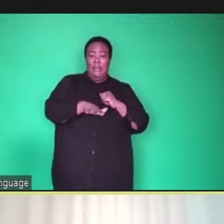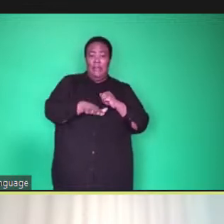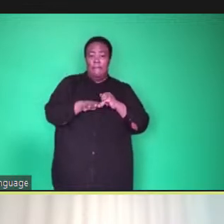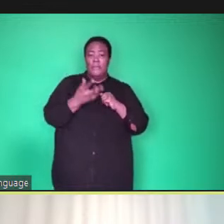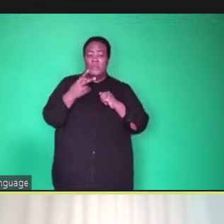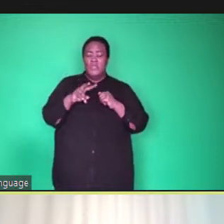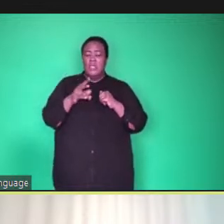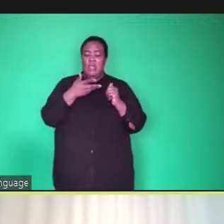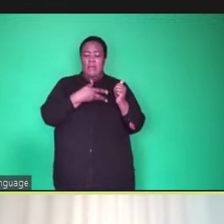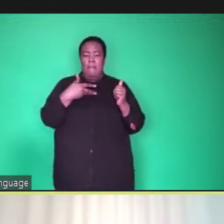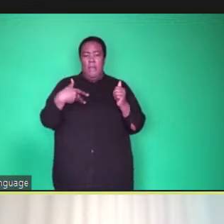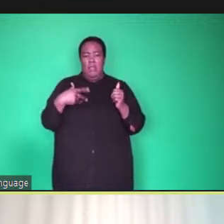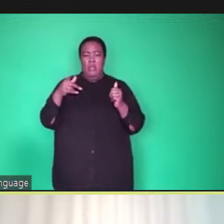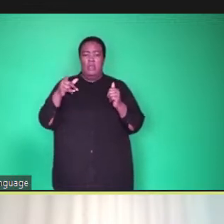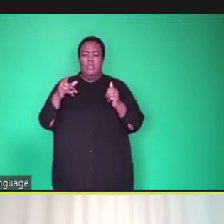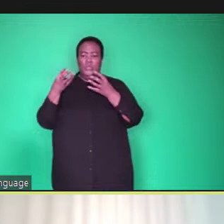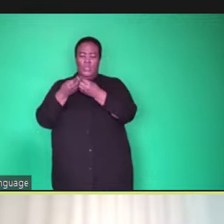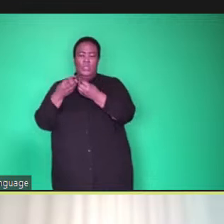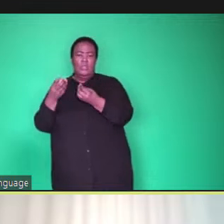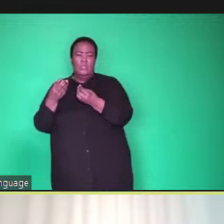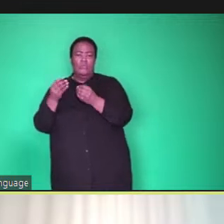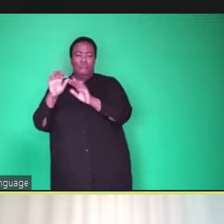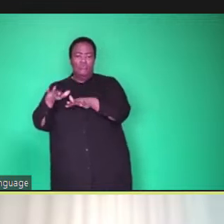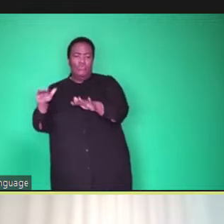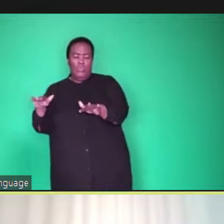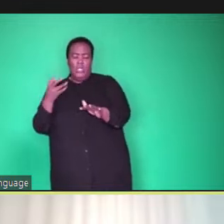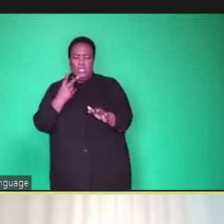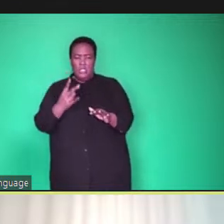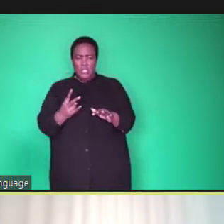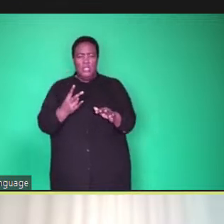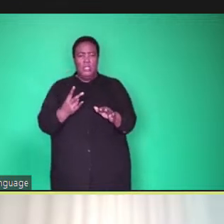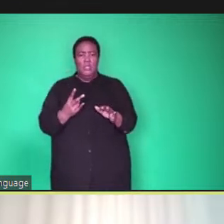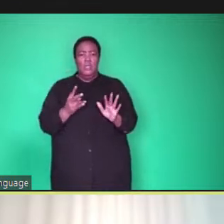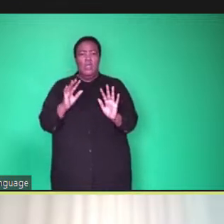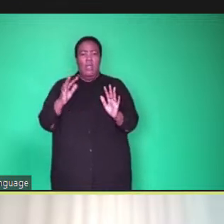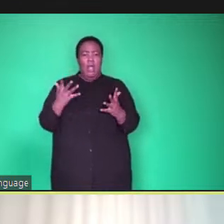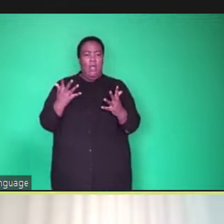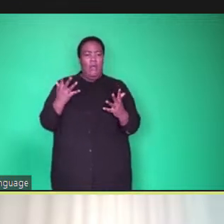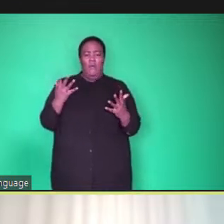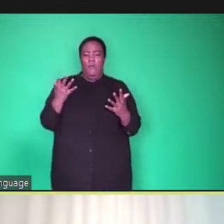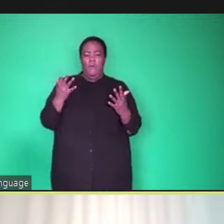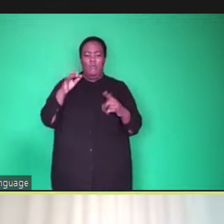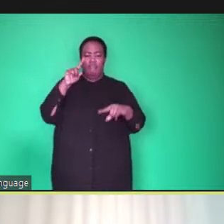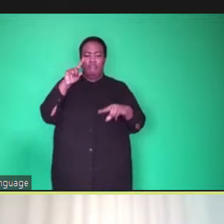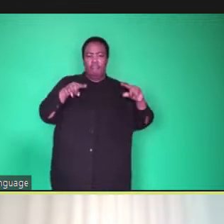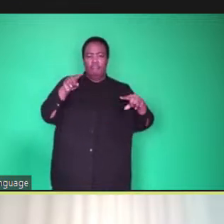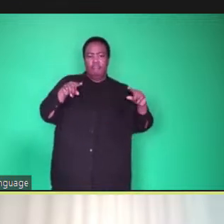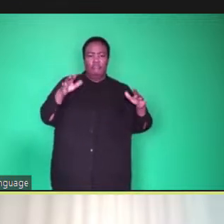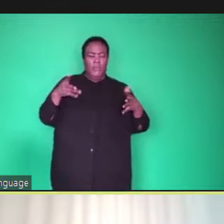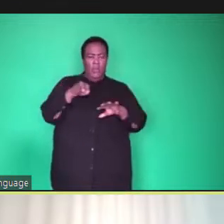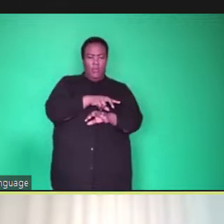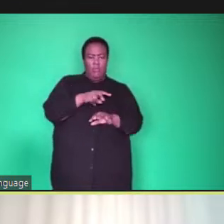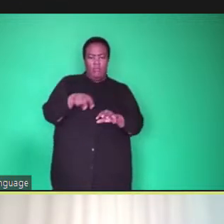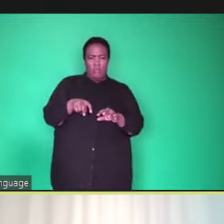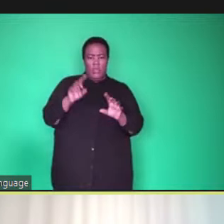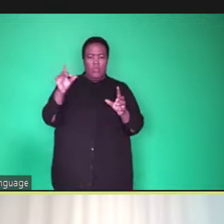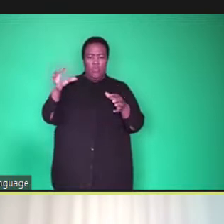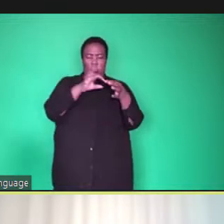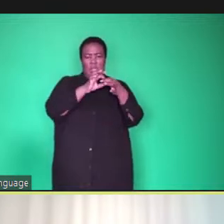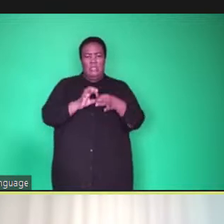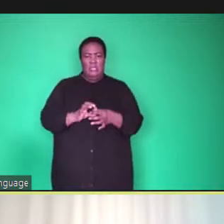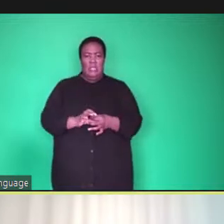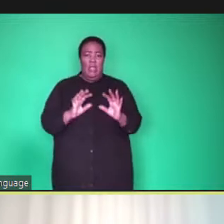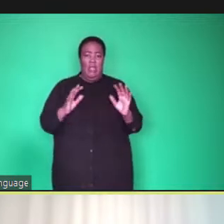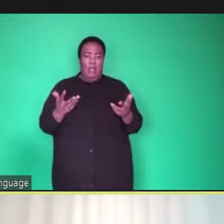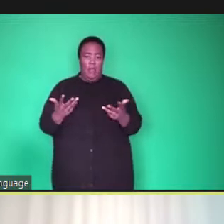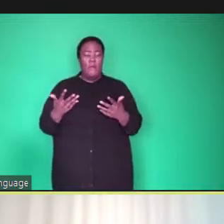children and look at how the dynamics of migration were connected. Of course,